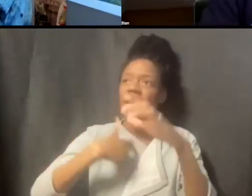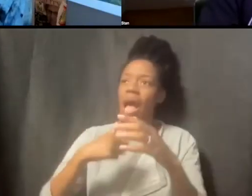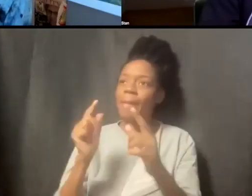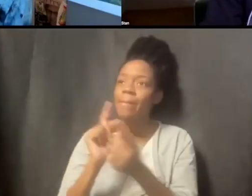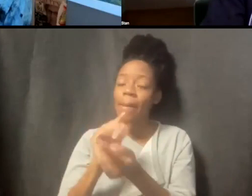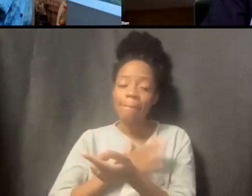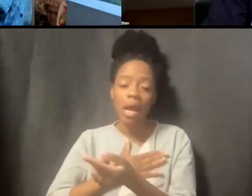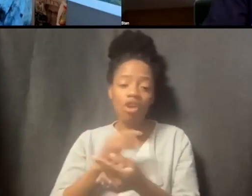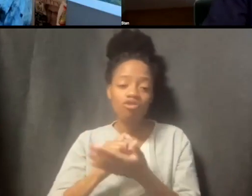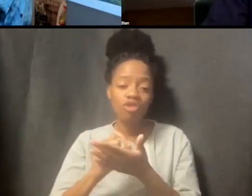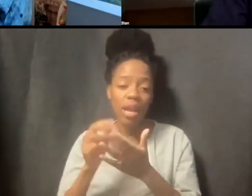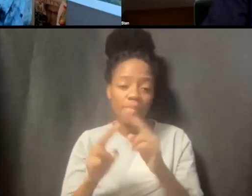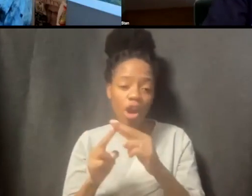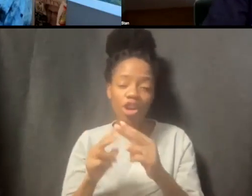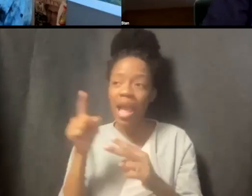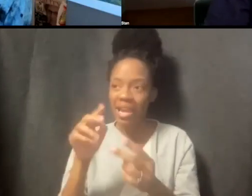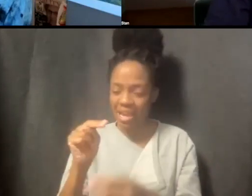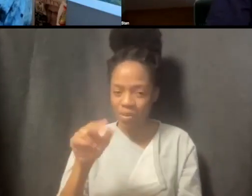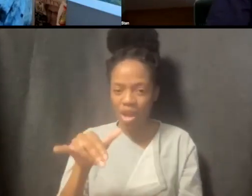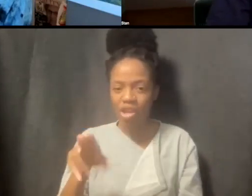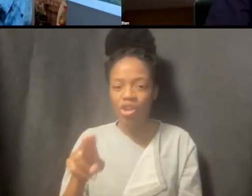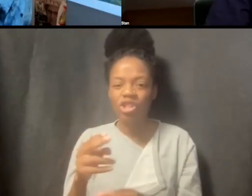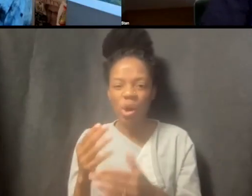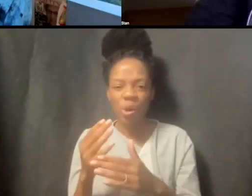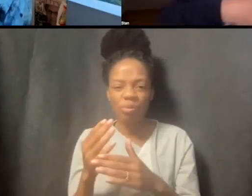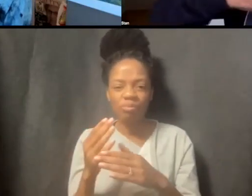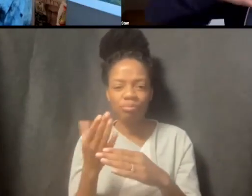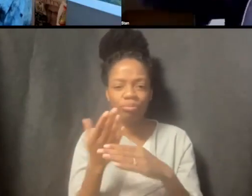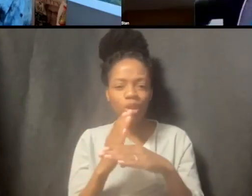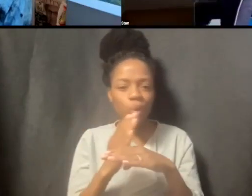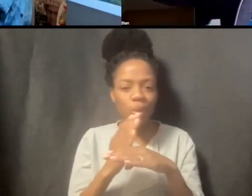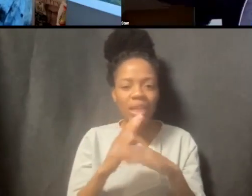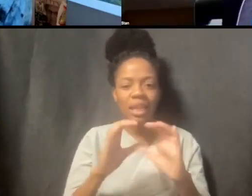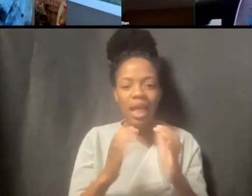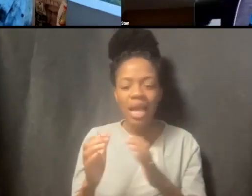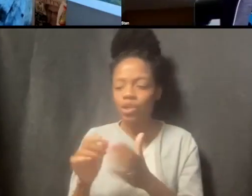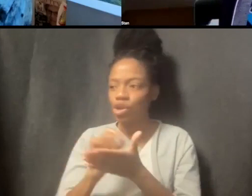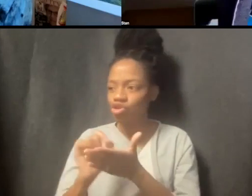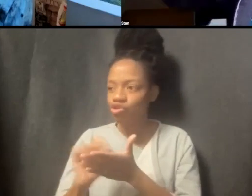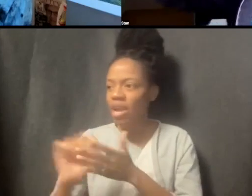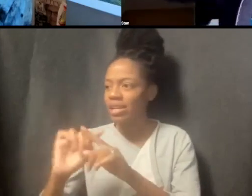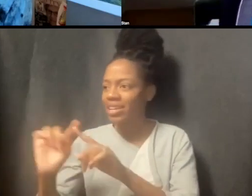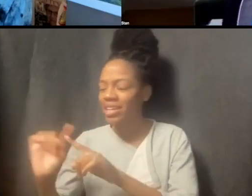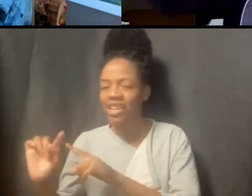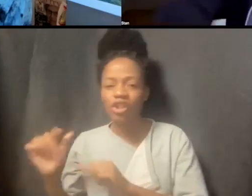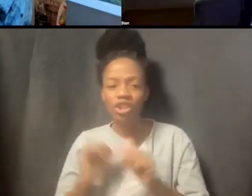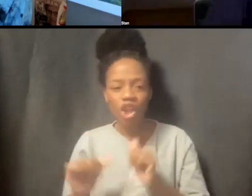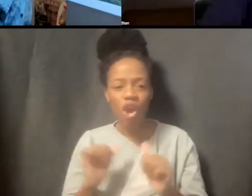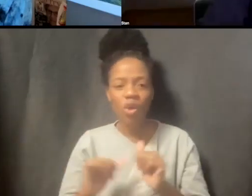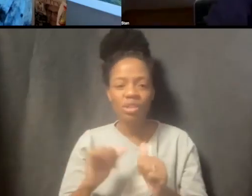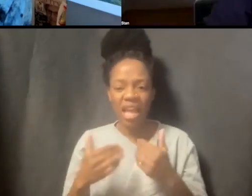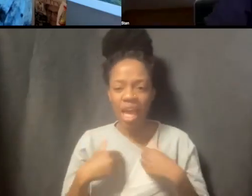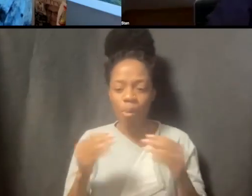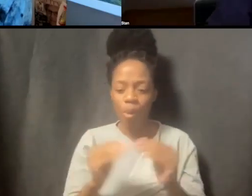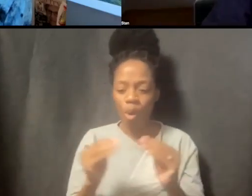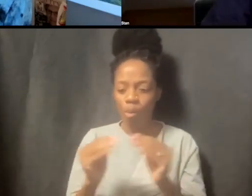classes, we just started writing sitcom pilots. Yeah. And those doors just kept opening and opening. So I kept going through those